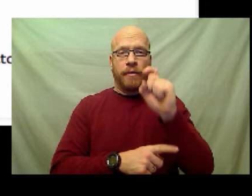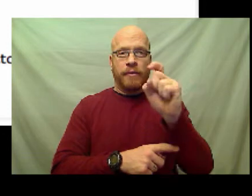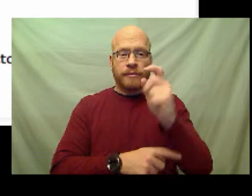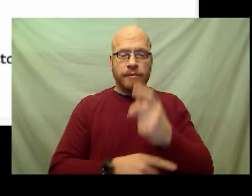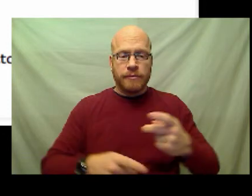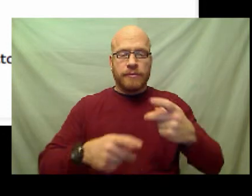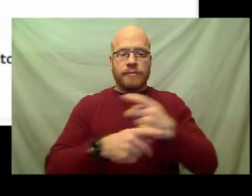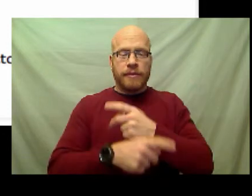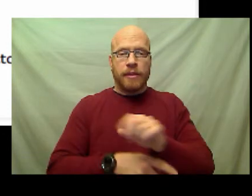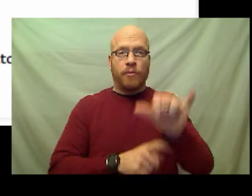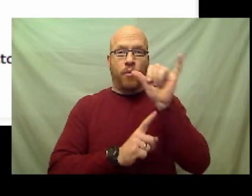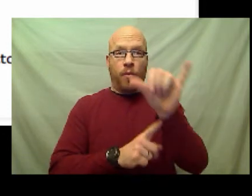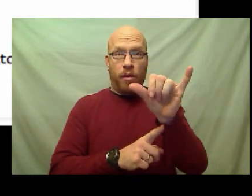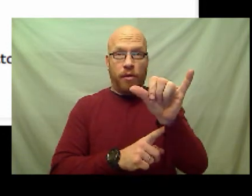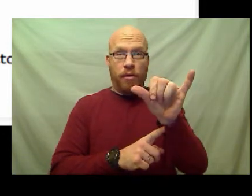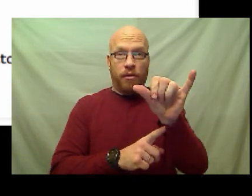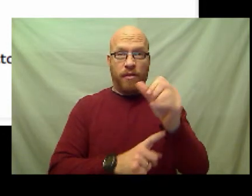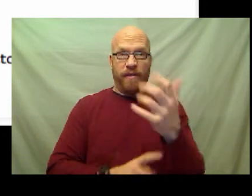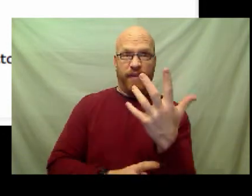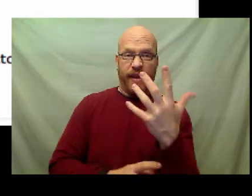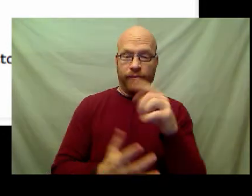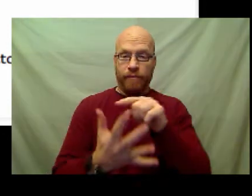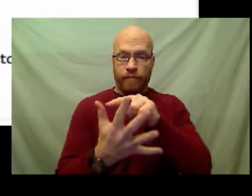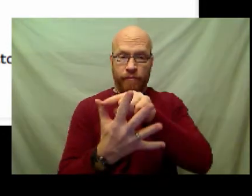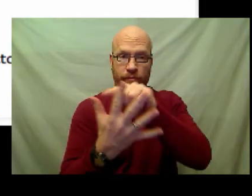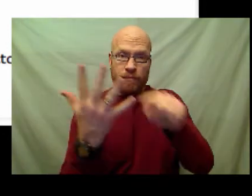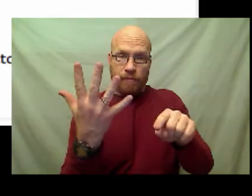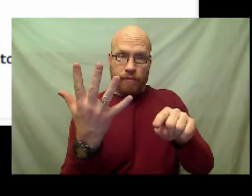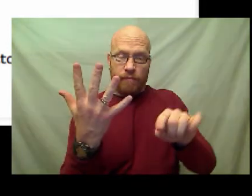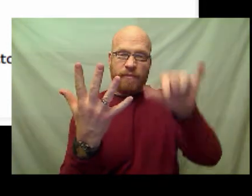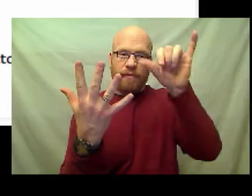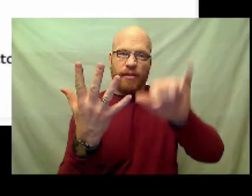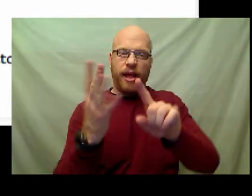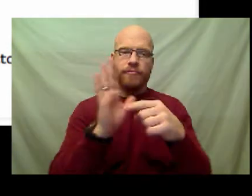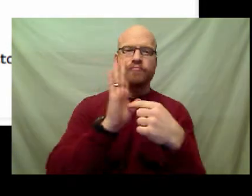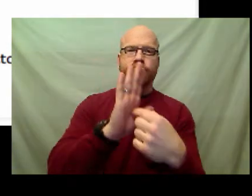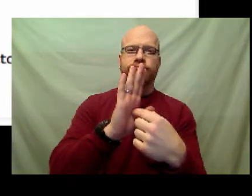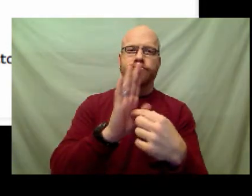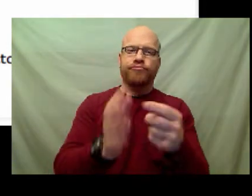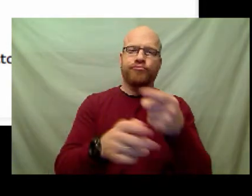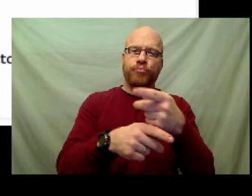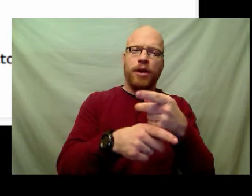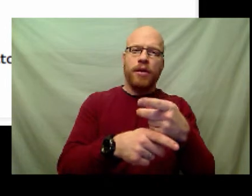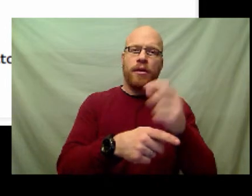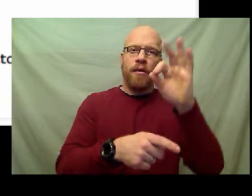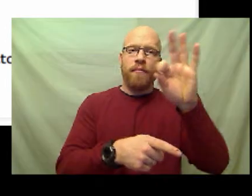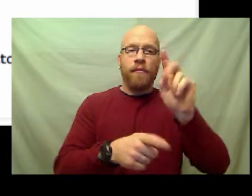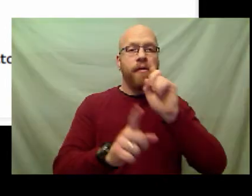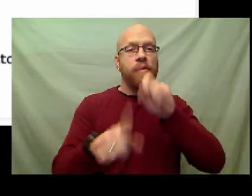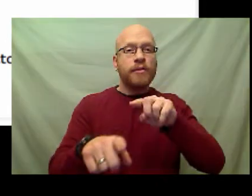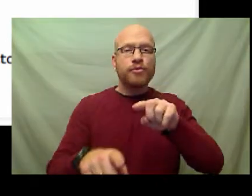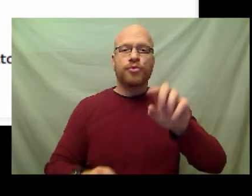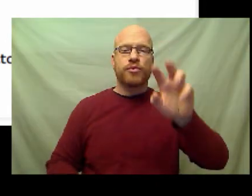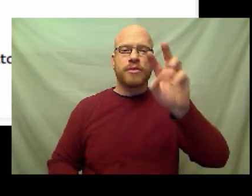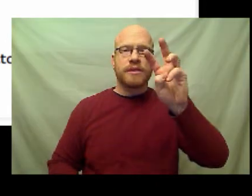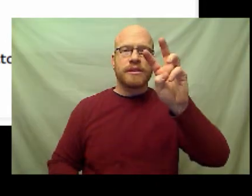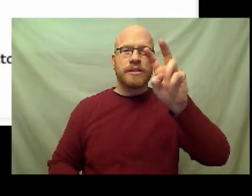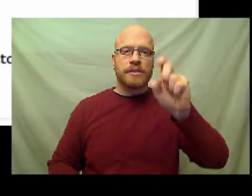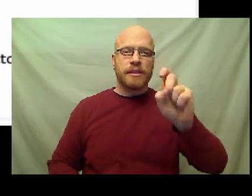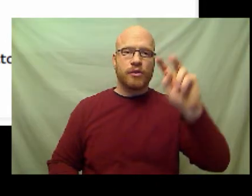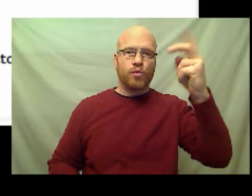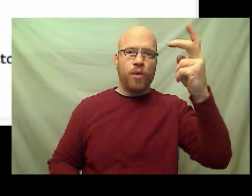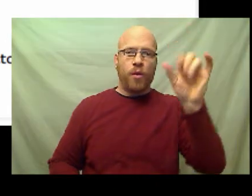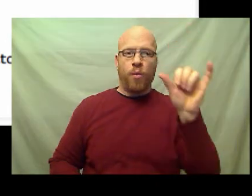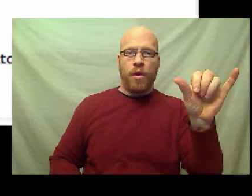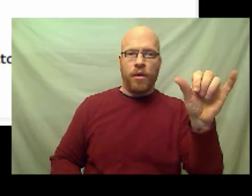times y. There's 5 factors within this term. And if you multiply those together, it becomes